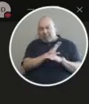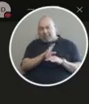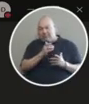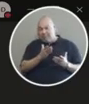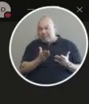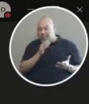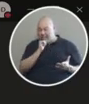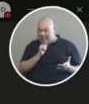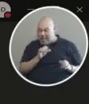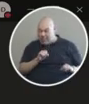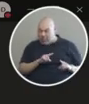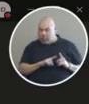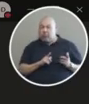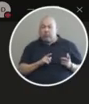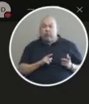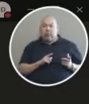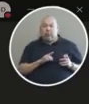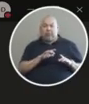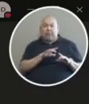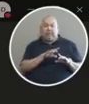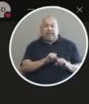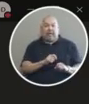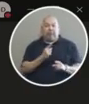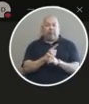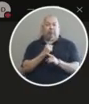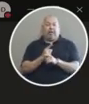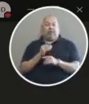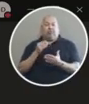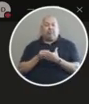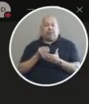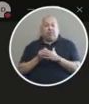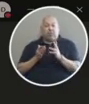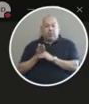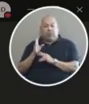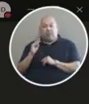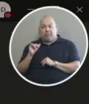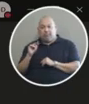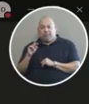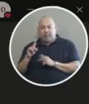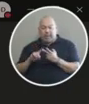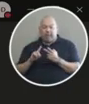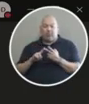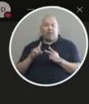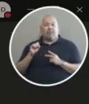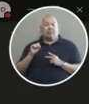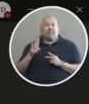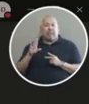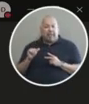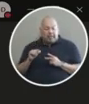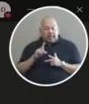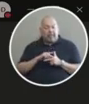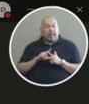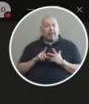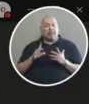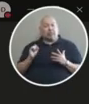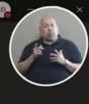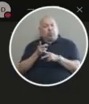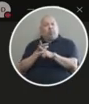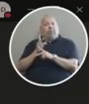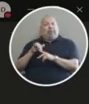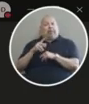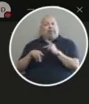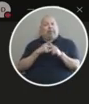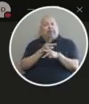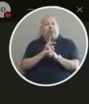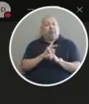may not be able to readily secure traditional financing or just the loans through the SBA either. So loans like this